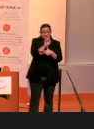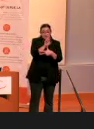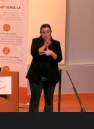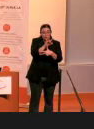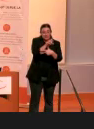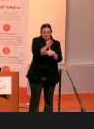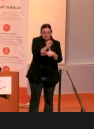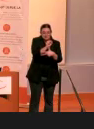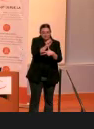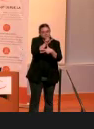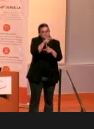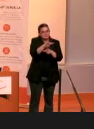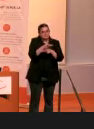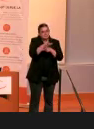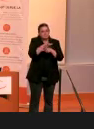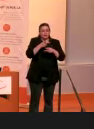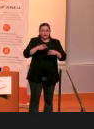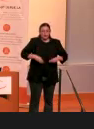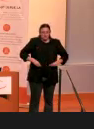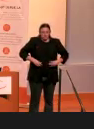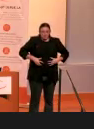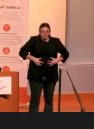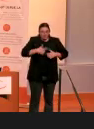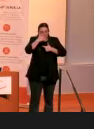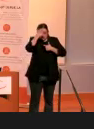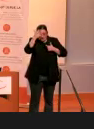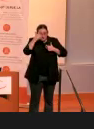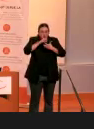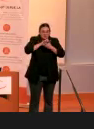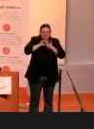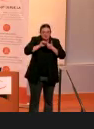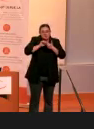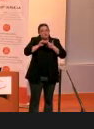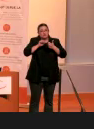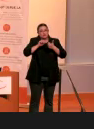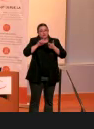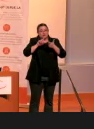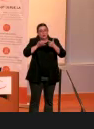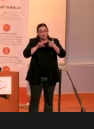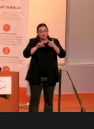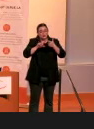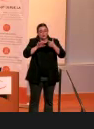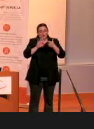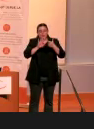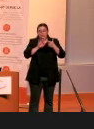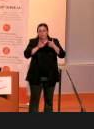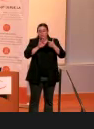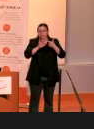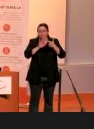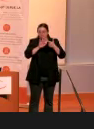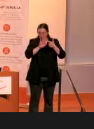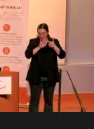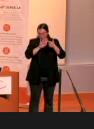are pro-fibrotic and promote scarring and damage. We also